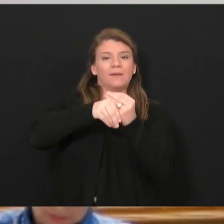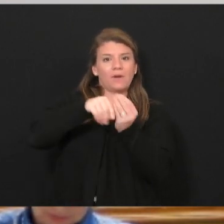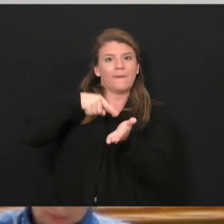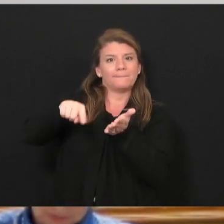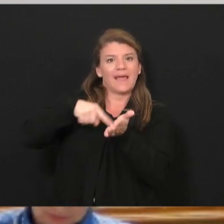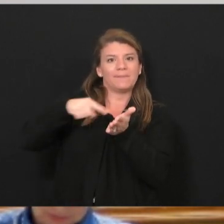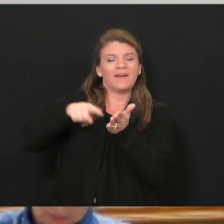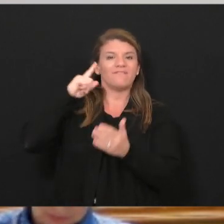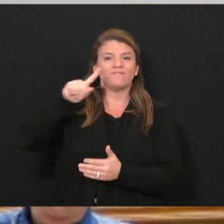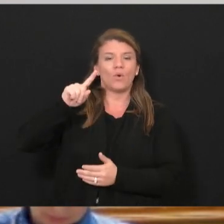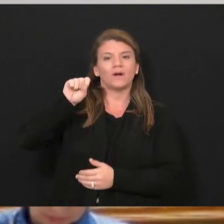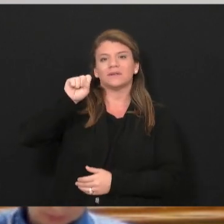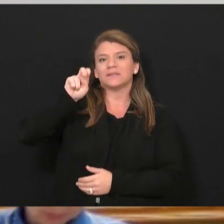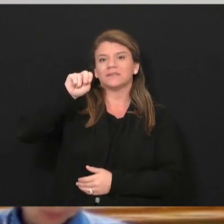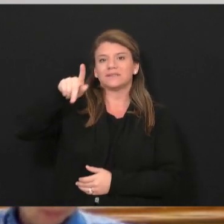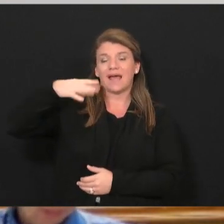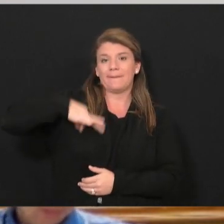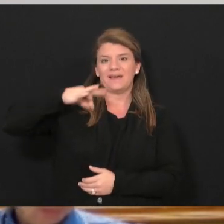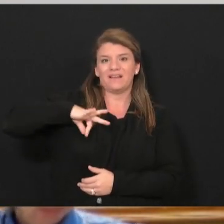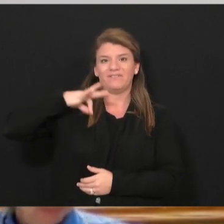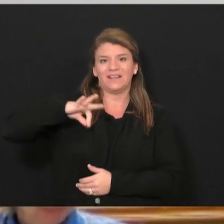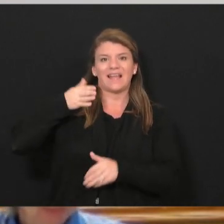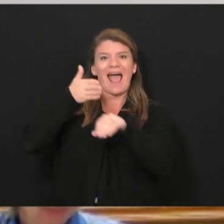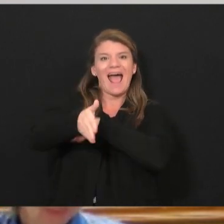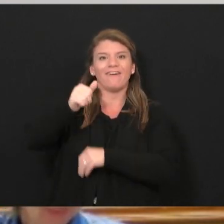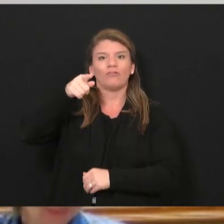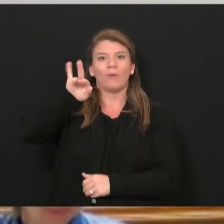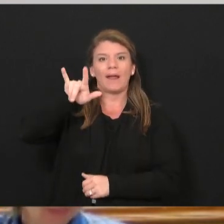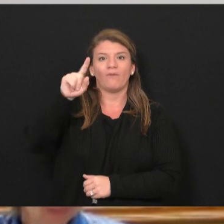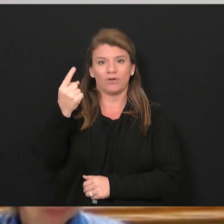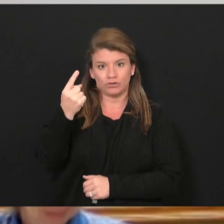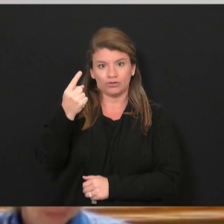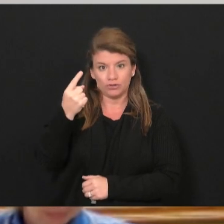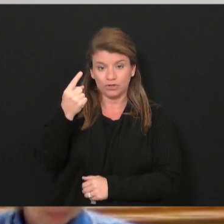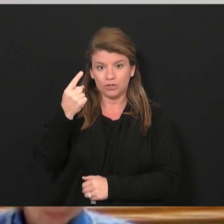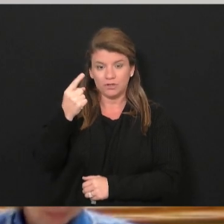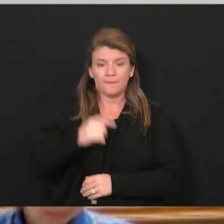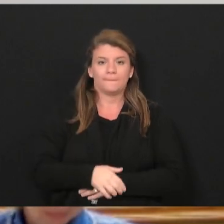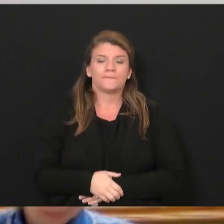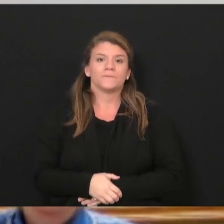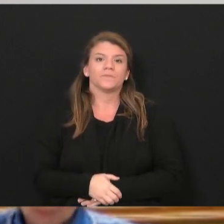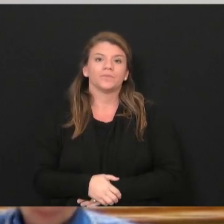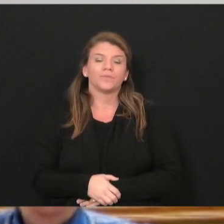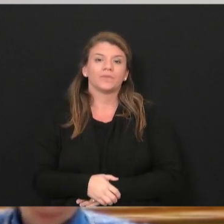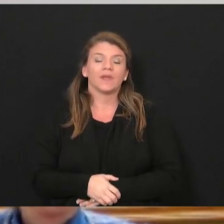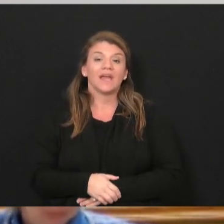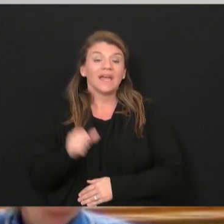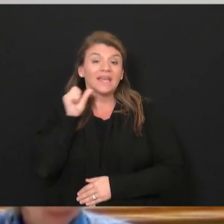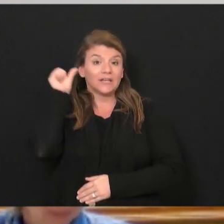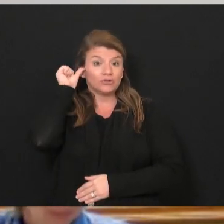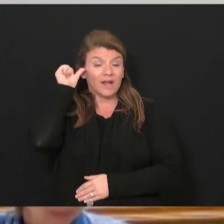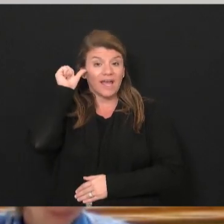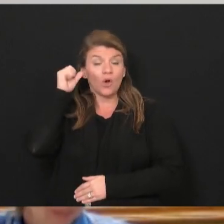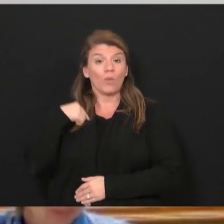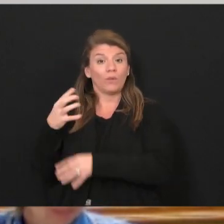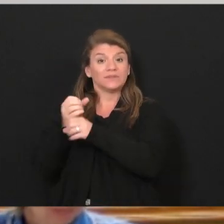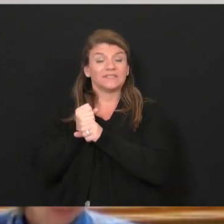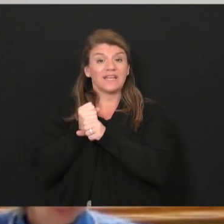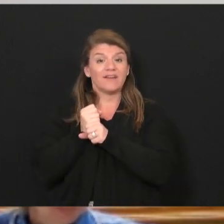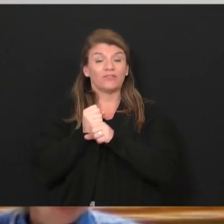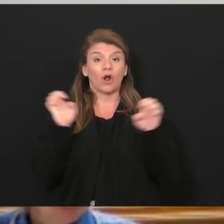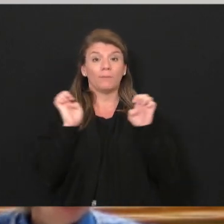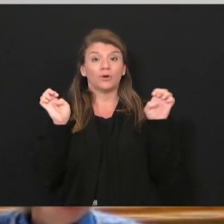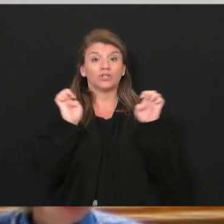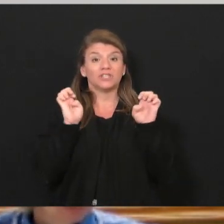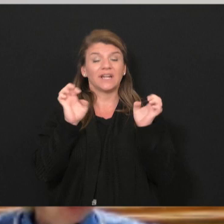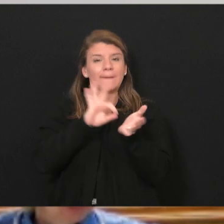SNAP benefits prior to April 1, 2020. One more announcement. Yesterday, we received our emergency